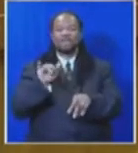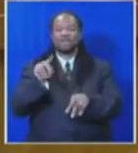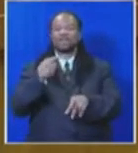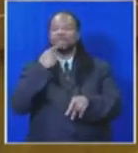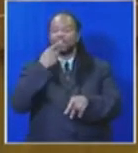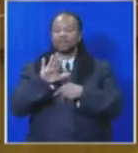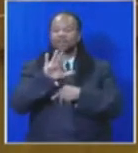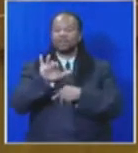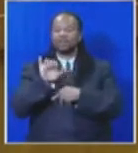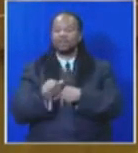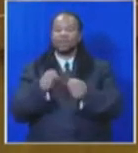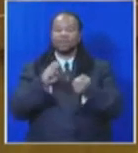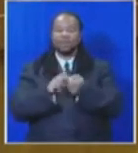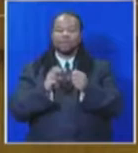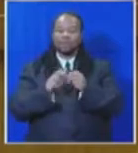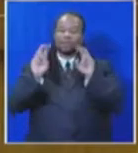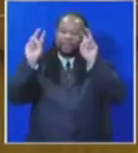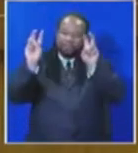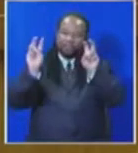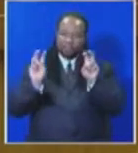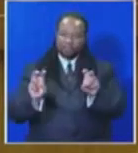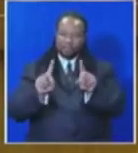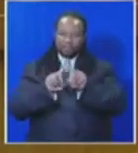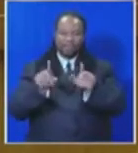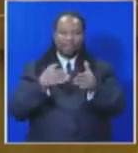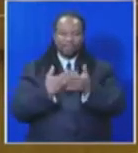Africa's electricity crisis as a crisis